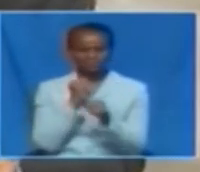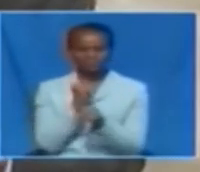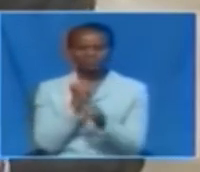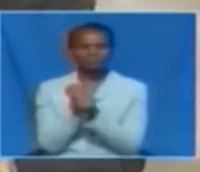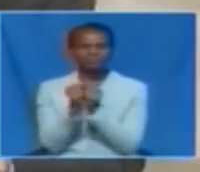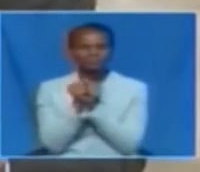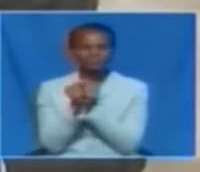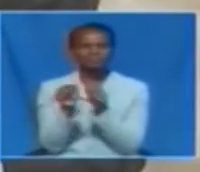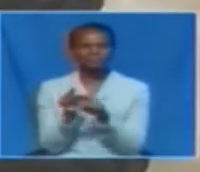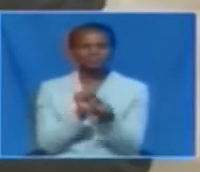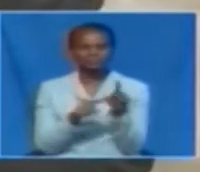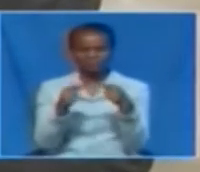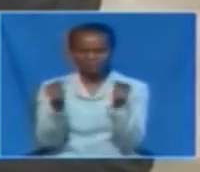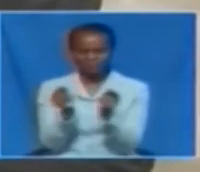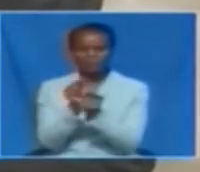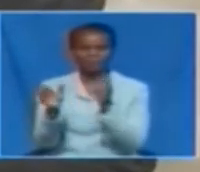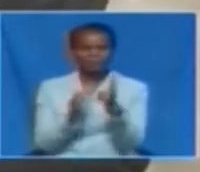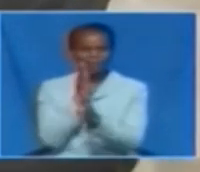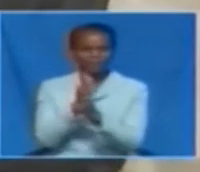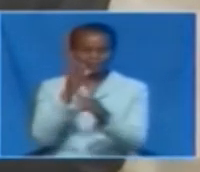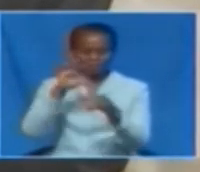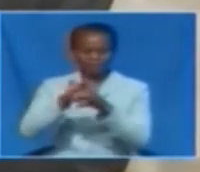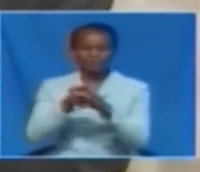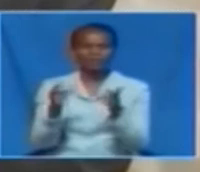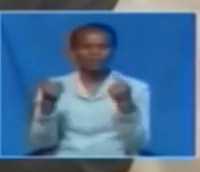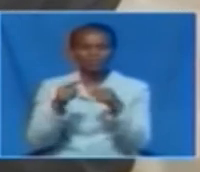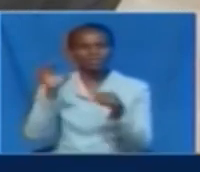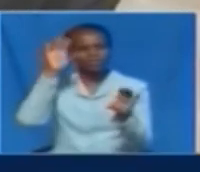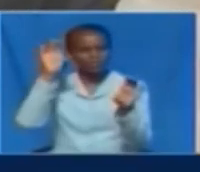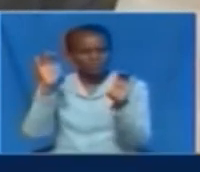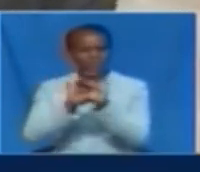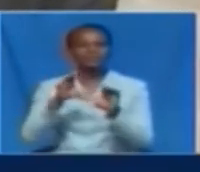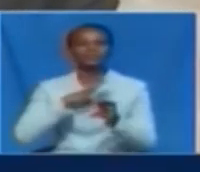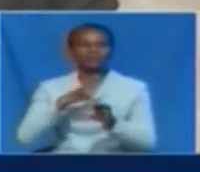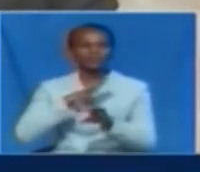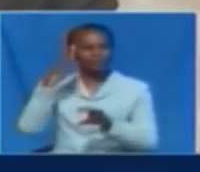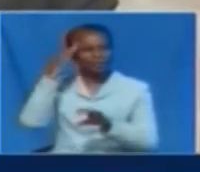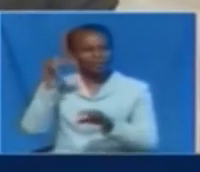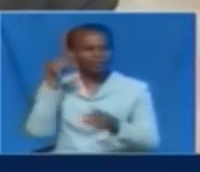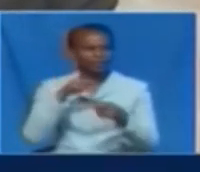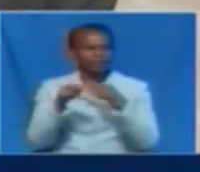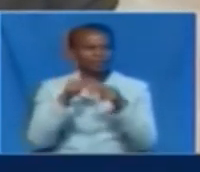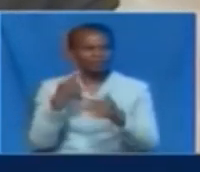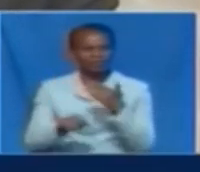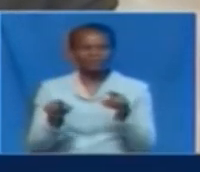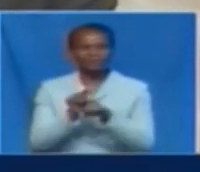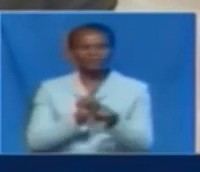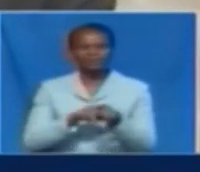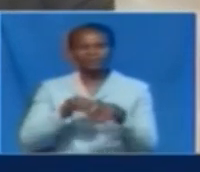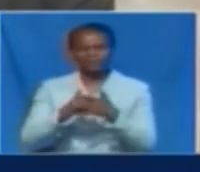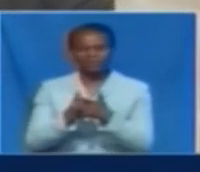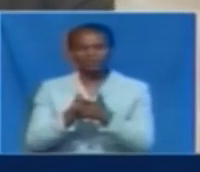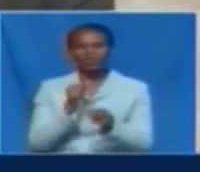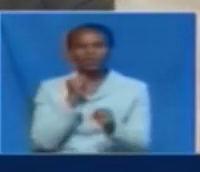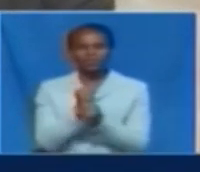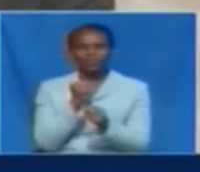relationship and an alliance, towards that election if the conditions are right. Now, what does that mean? An alliance to